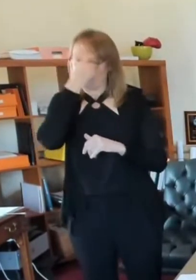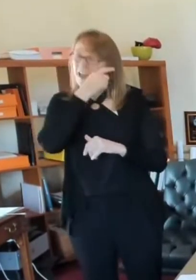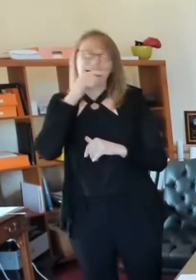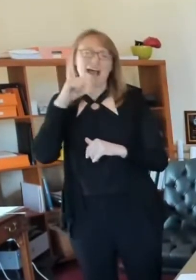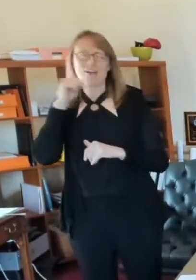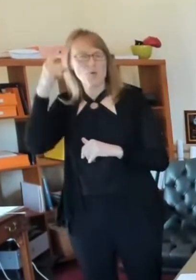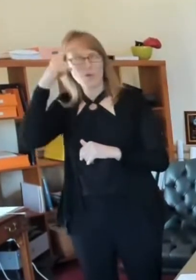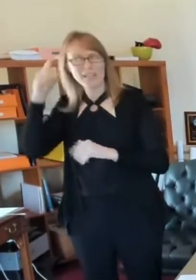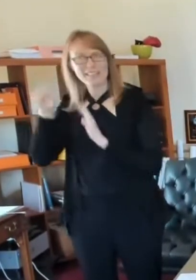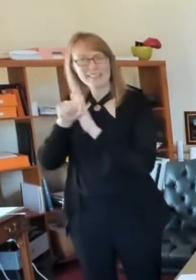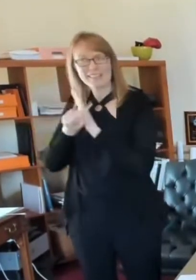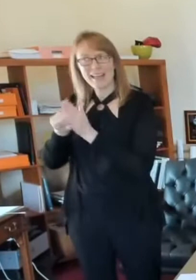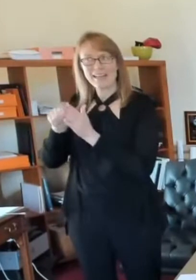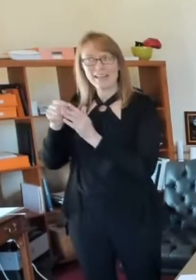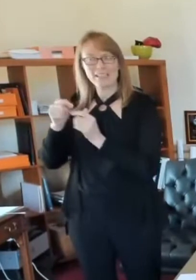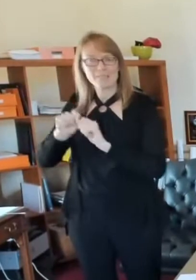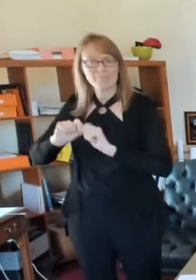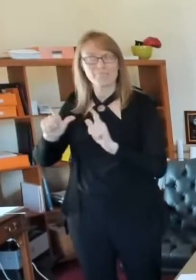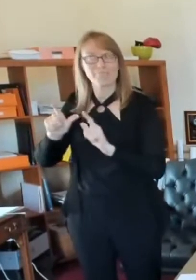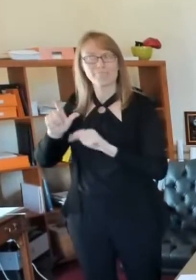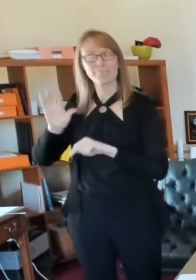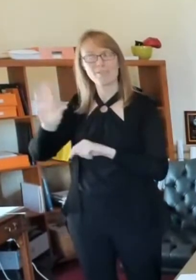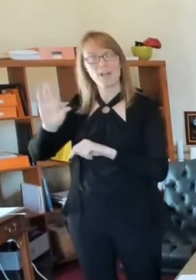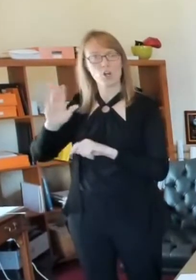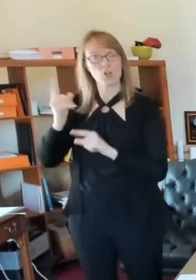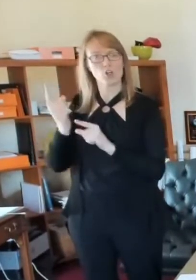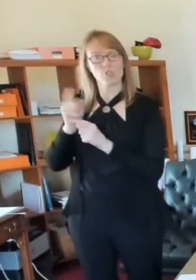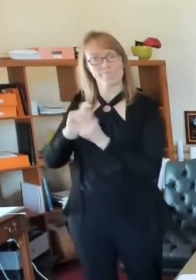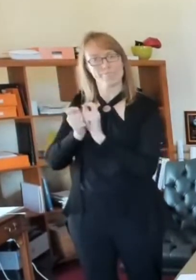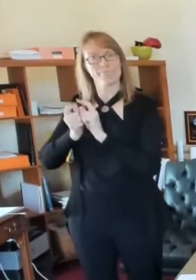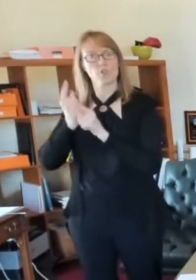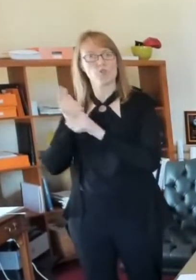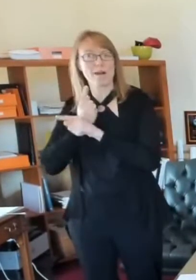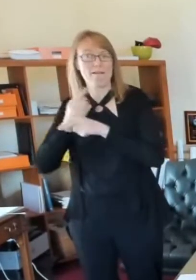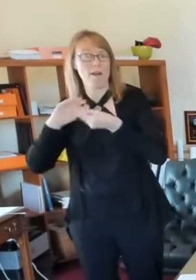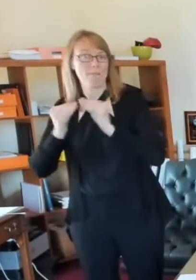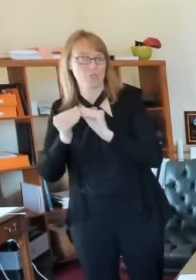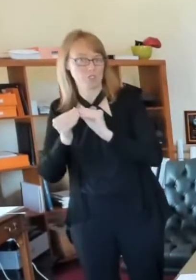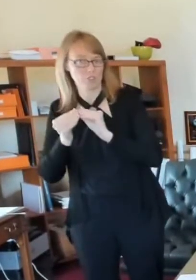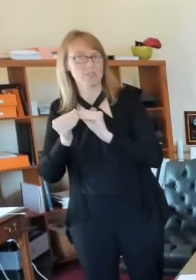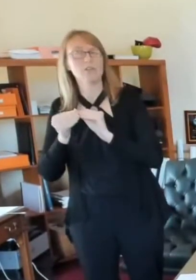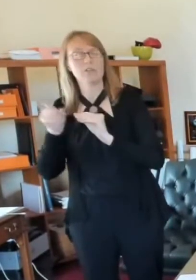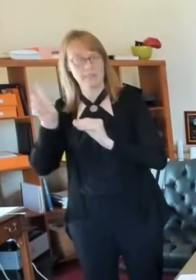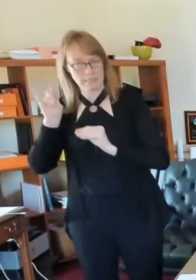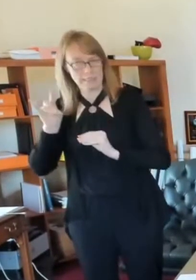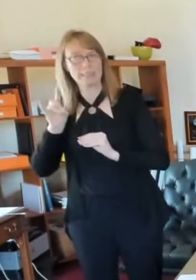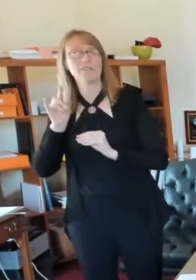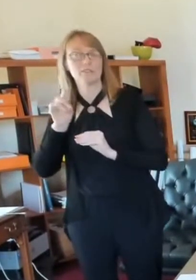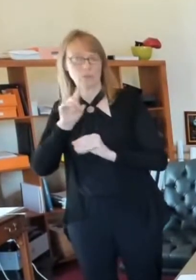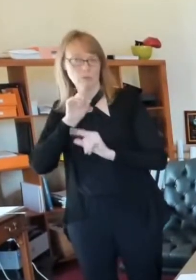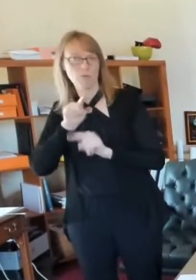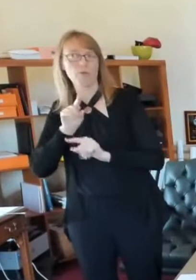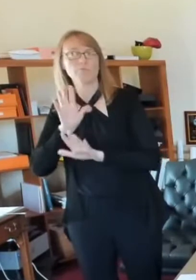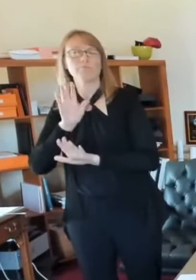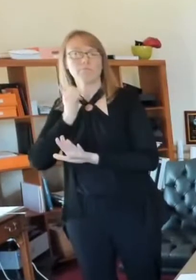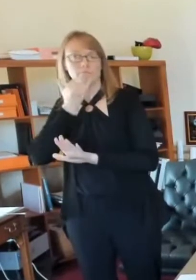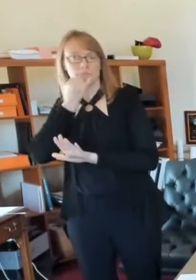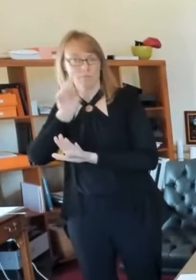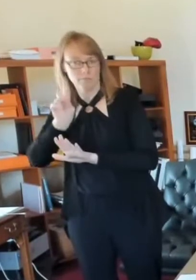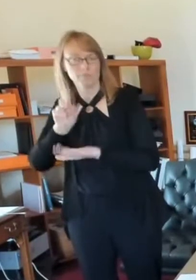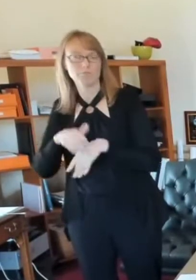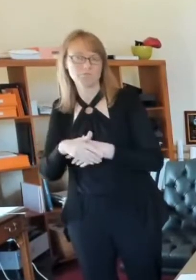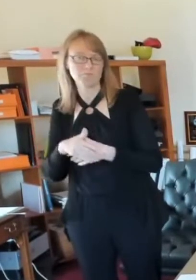that's not right. So we look forward to seeing that. We have a question from Bill, Mayor, about bars